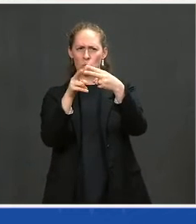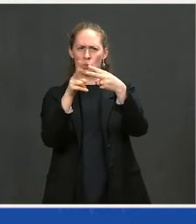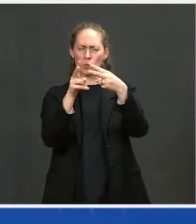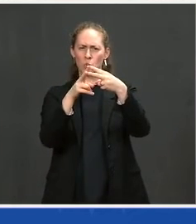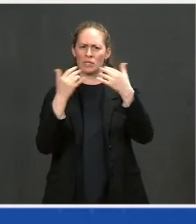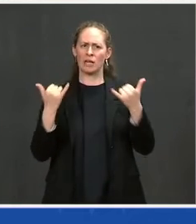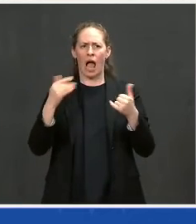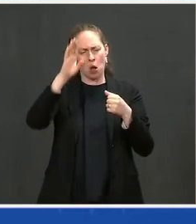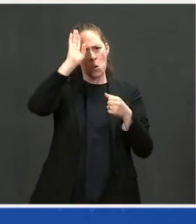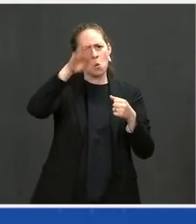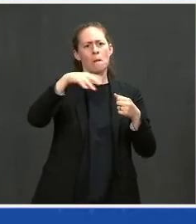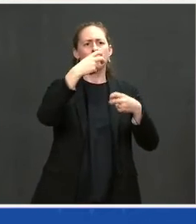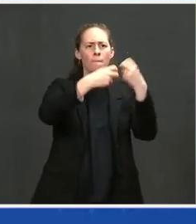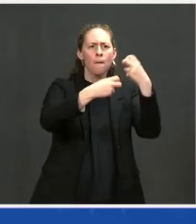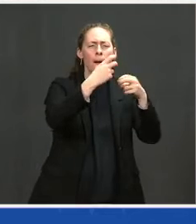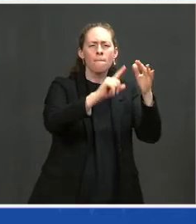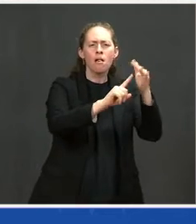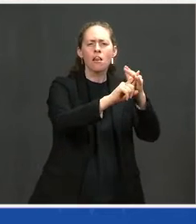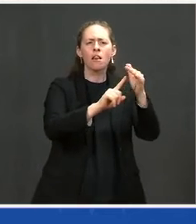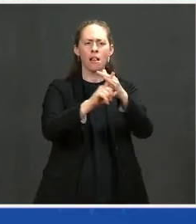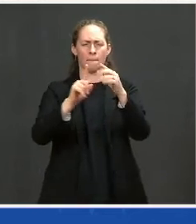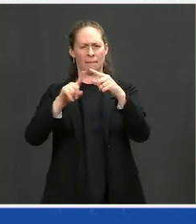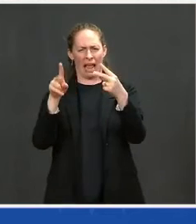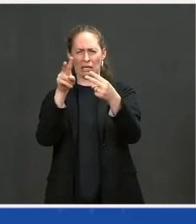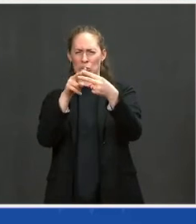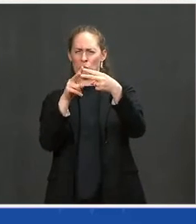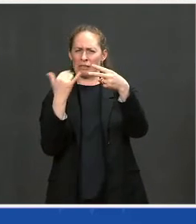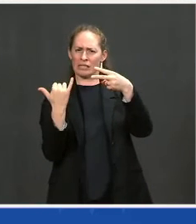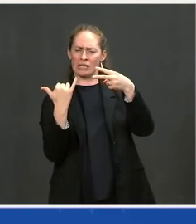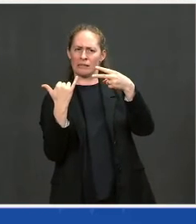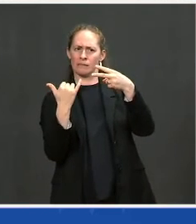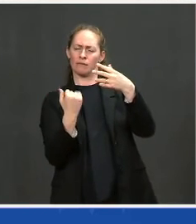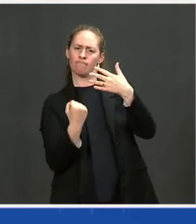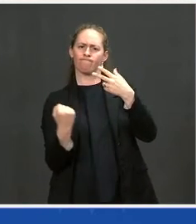focus on dealing with those particular